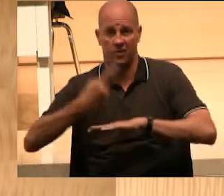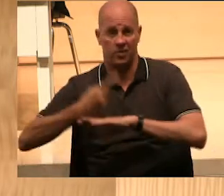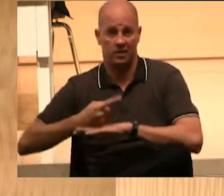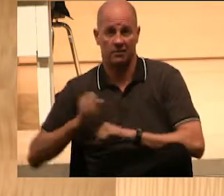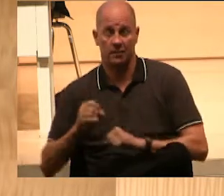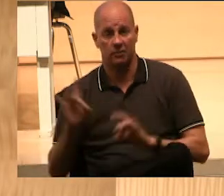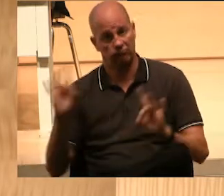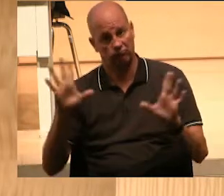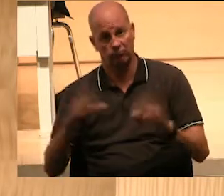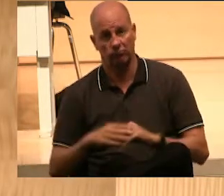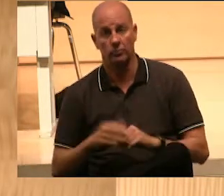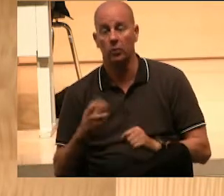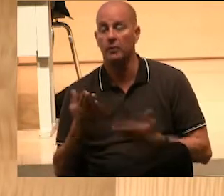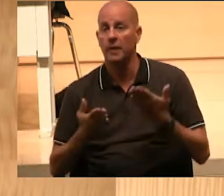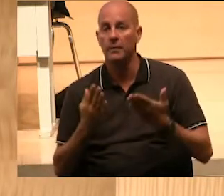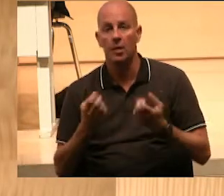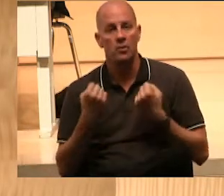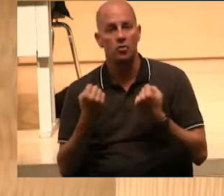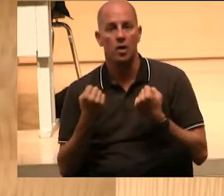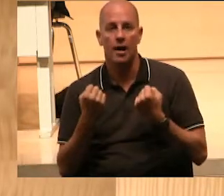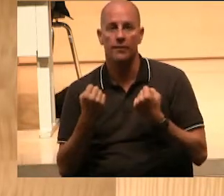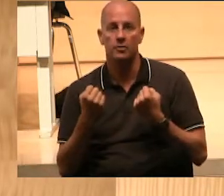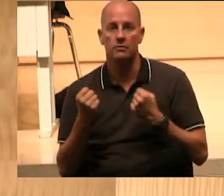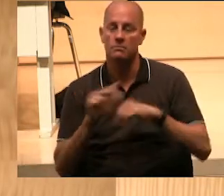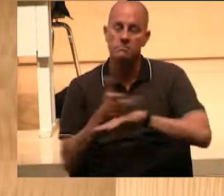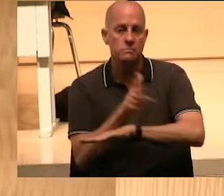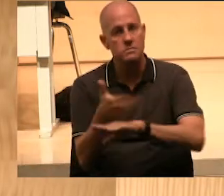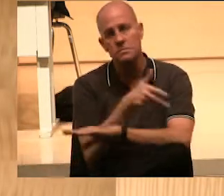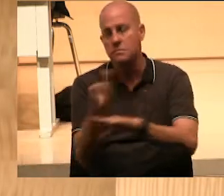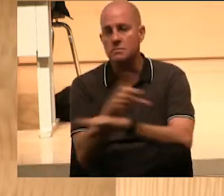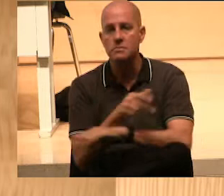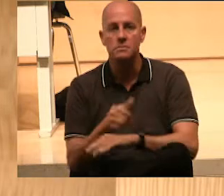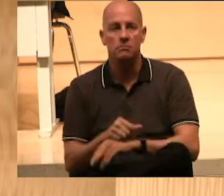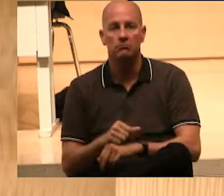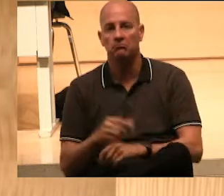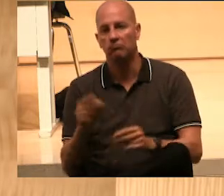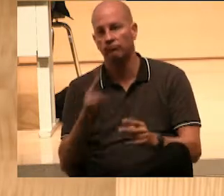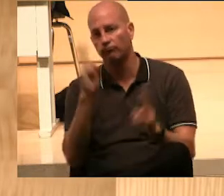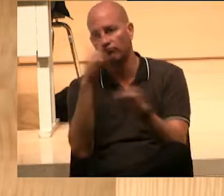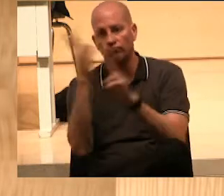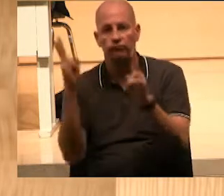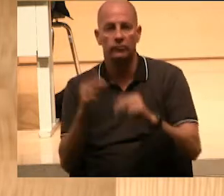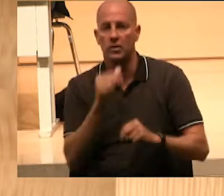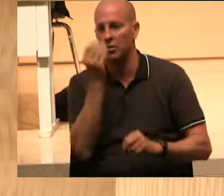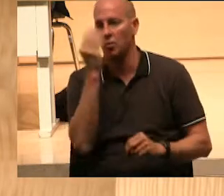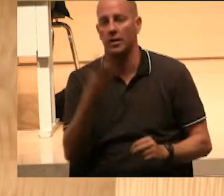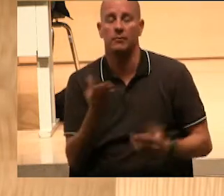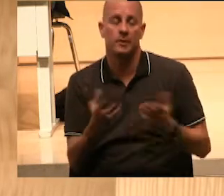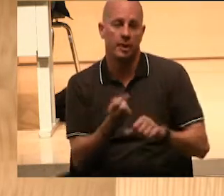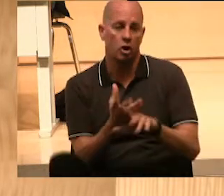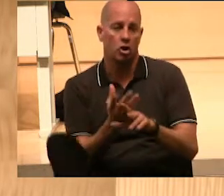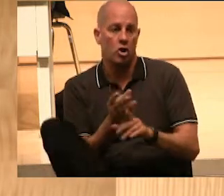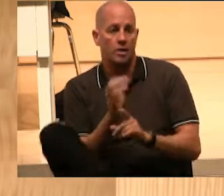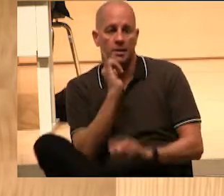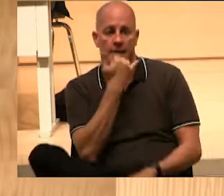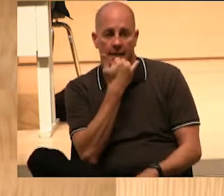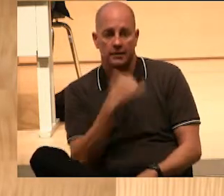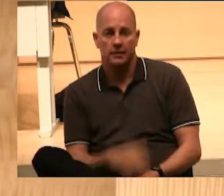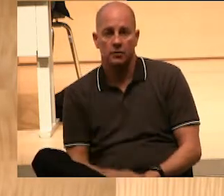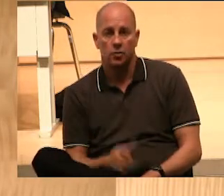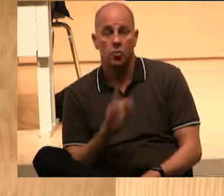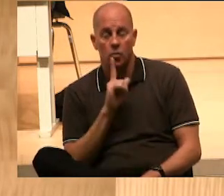Or driving really fast and recklessly and dangerously and causing accidents. So it's a big change in